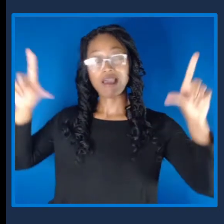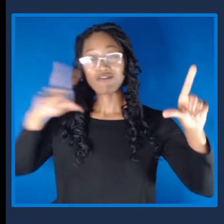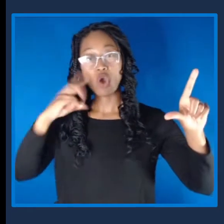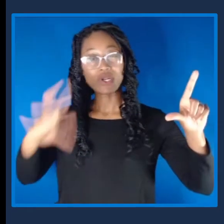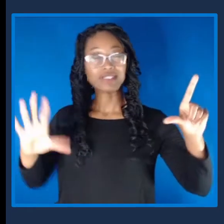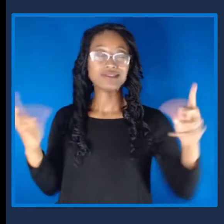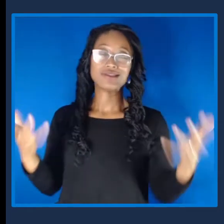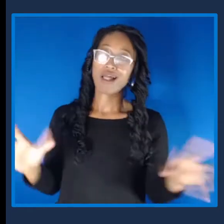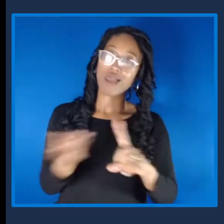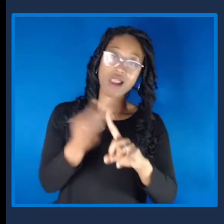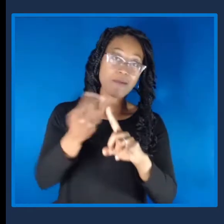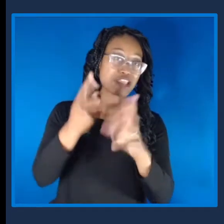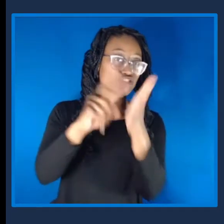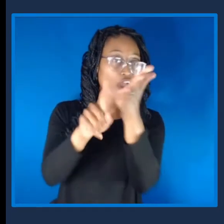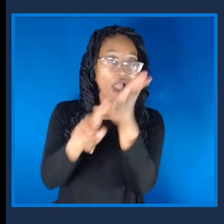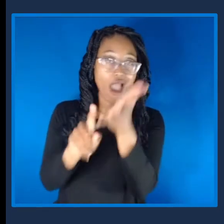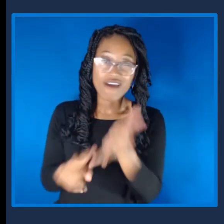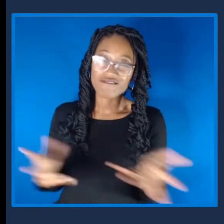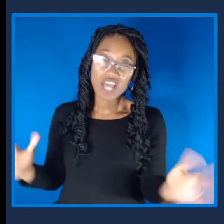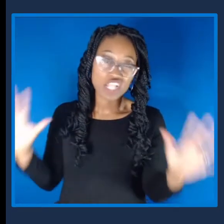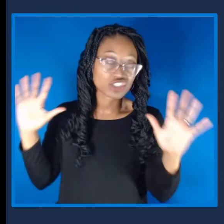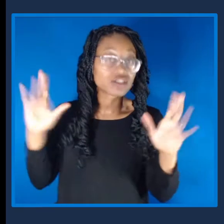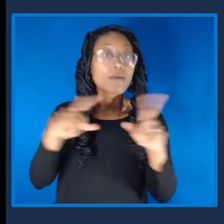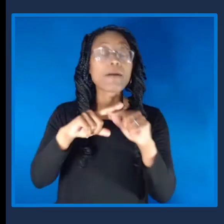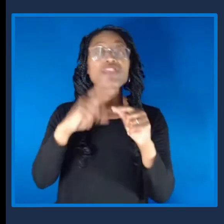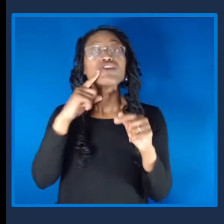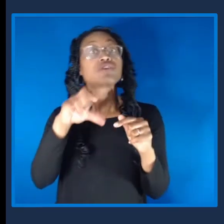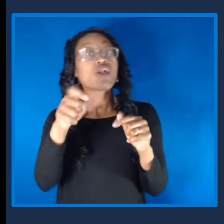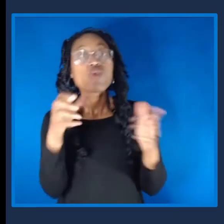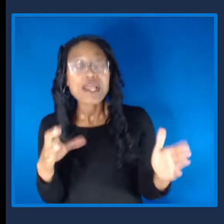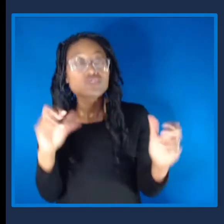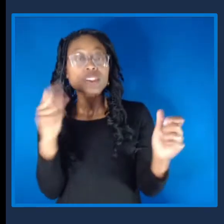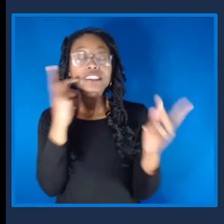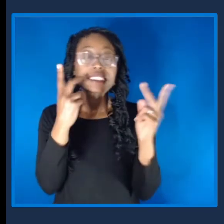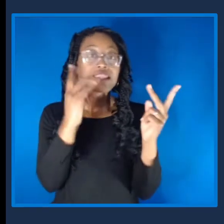checks here, but there's other ways to see this